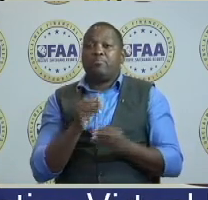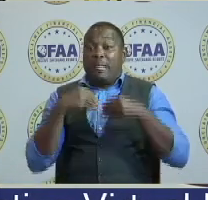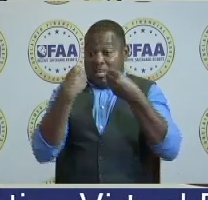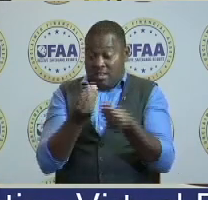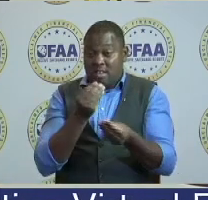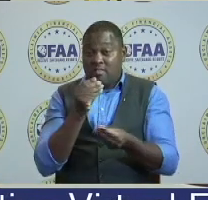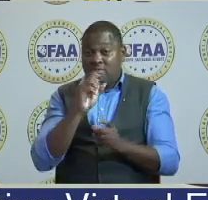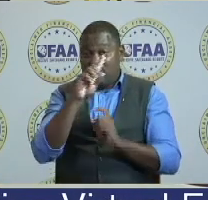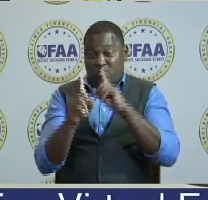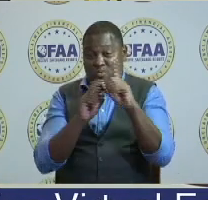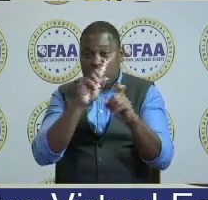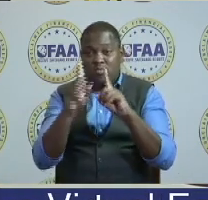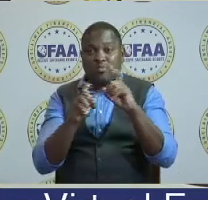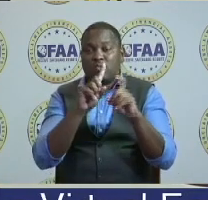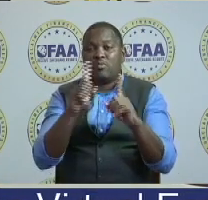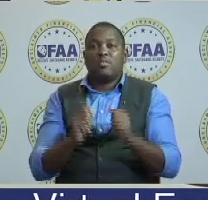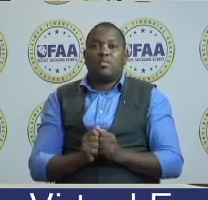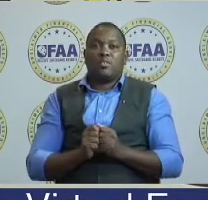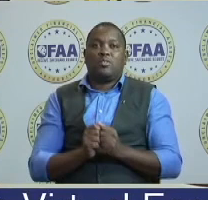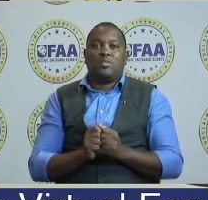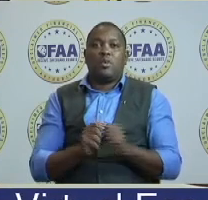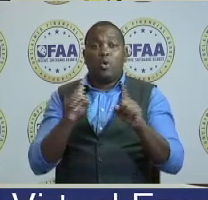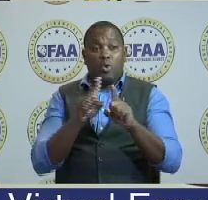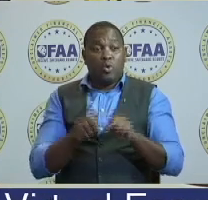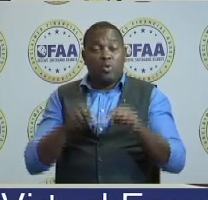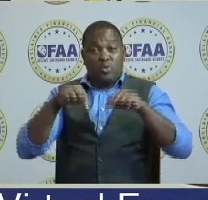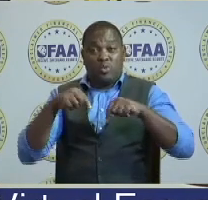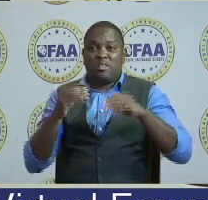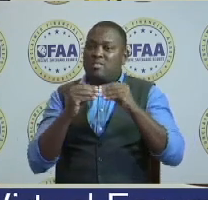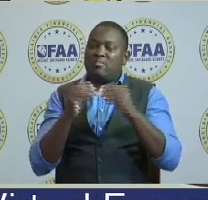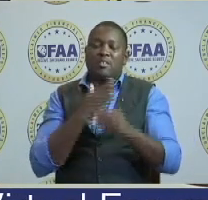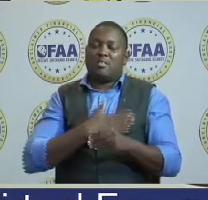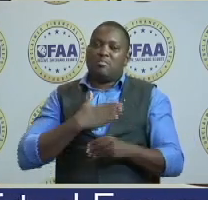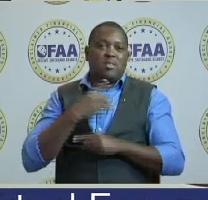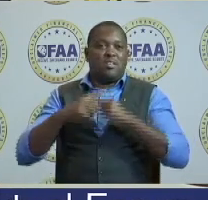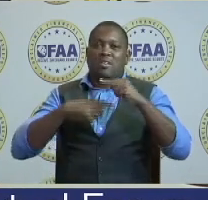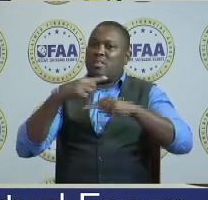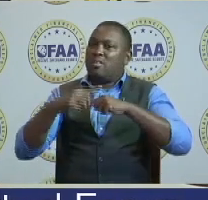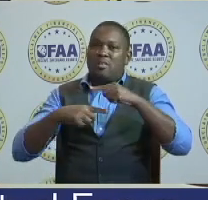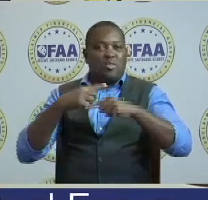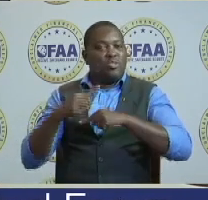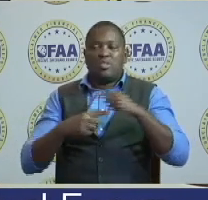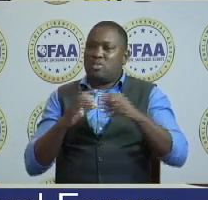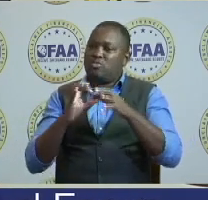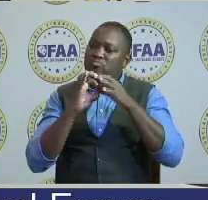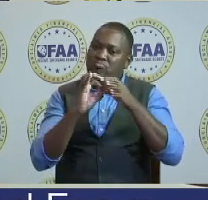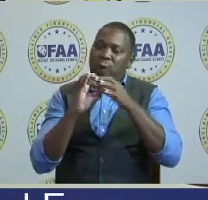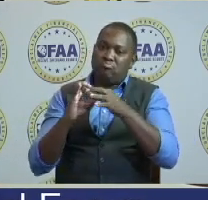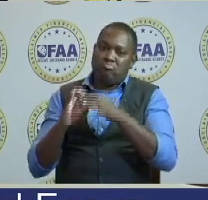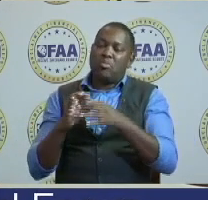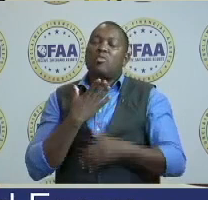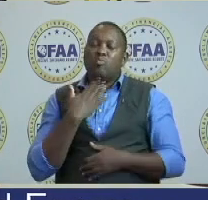And I think in the spirit of this consultative forum, please continue to engage. Let's hear from you.